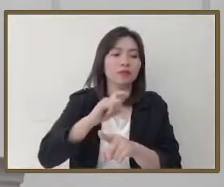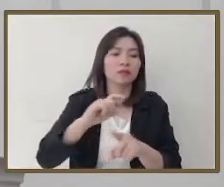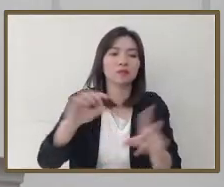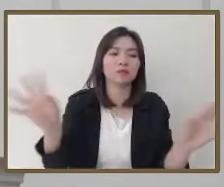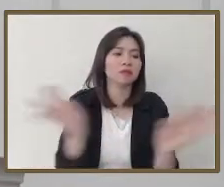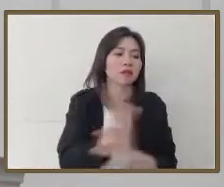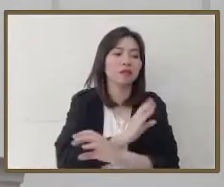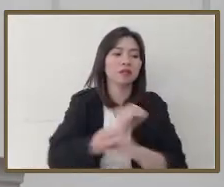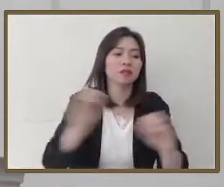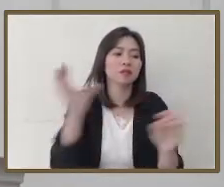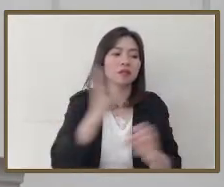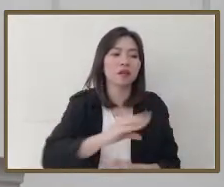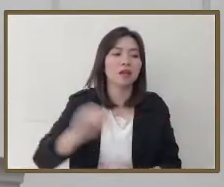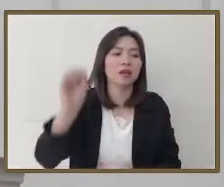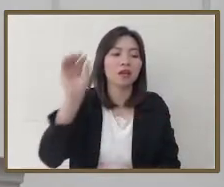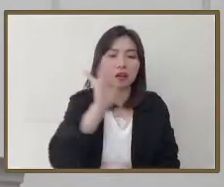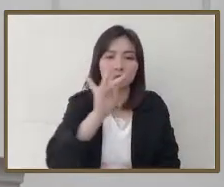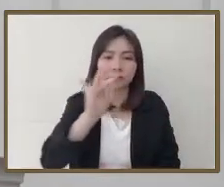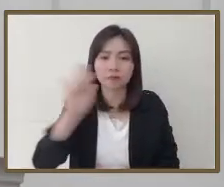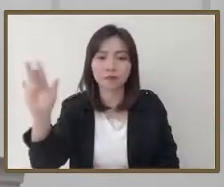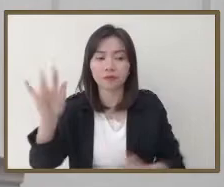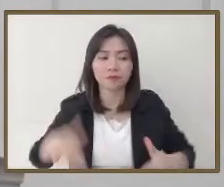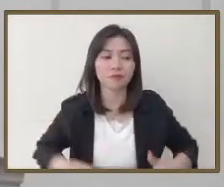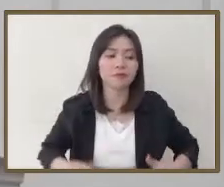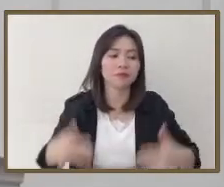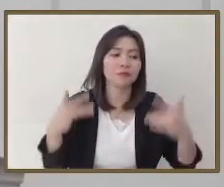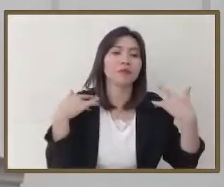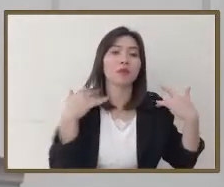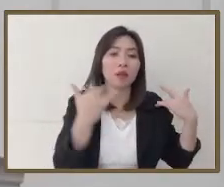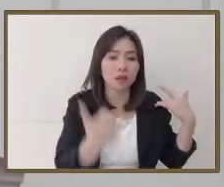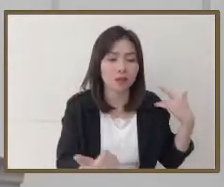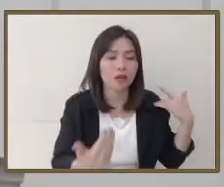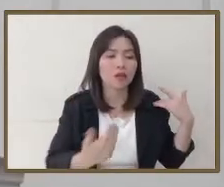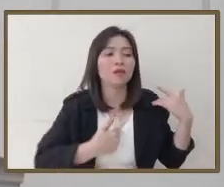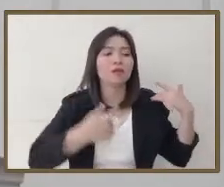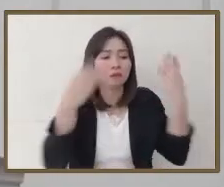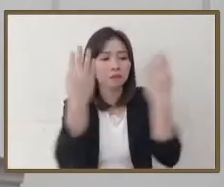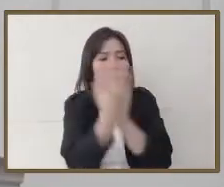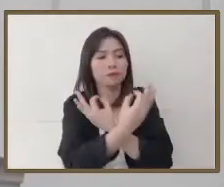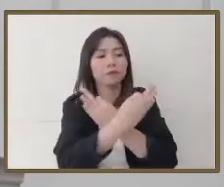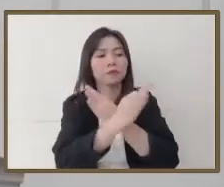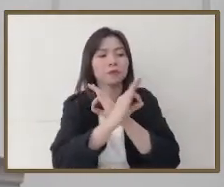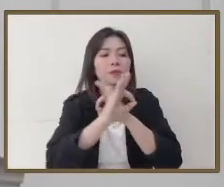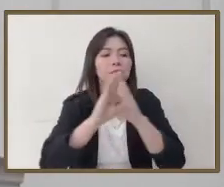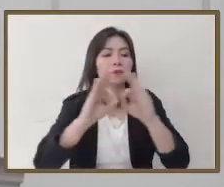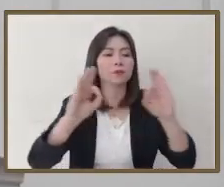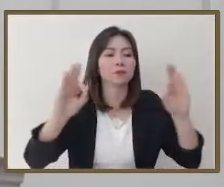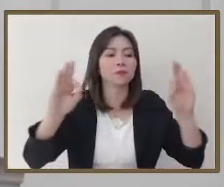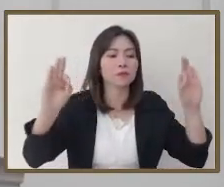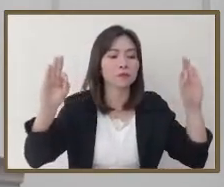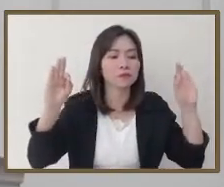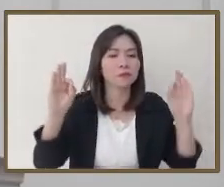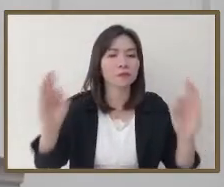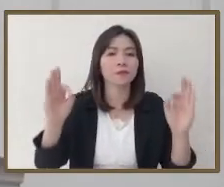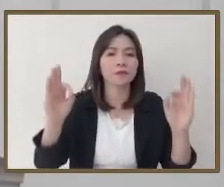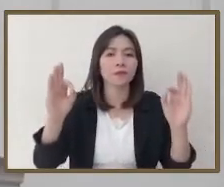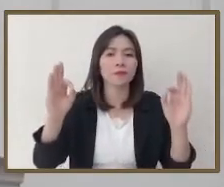from the dull, empty life I'm set free.